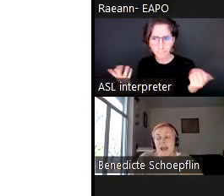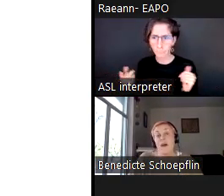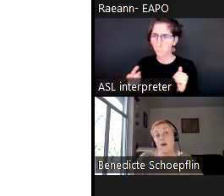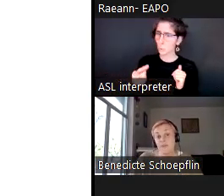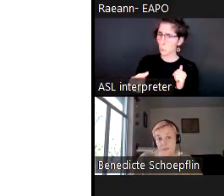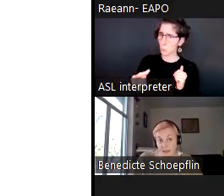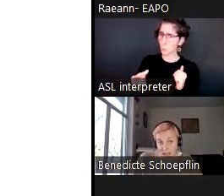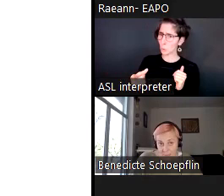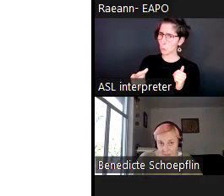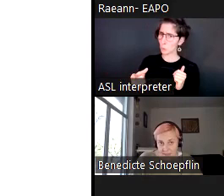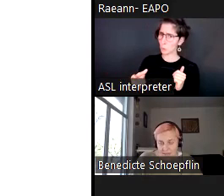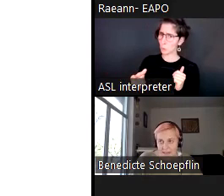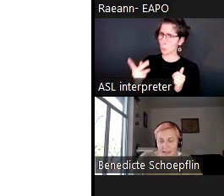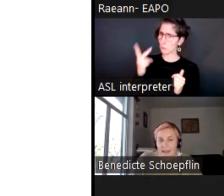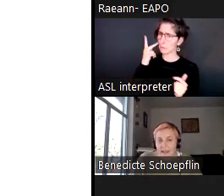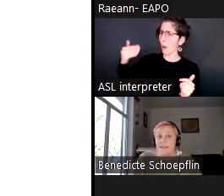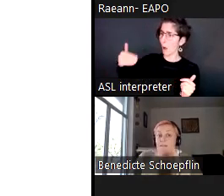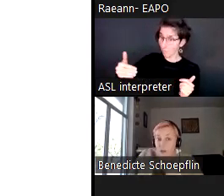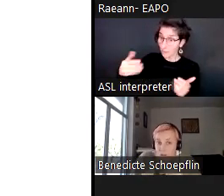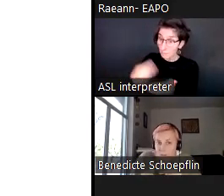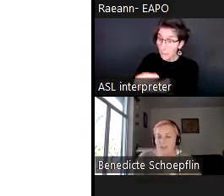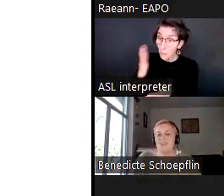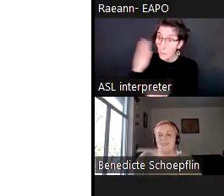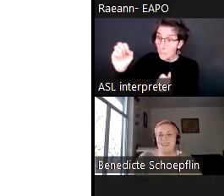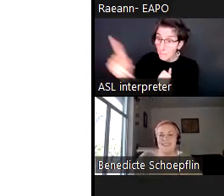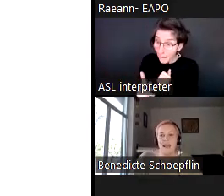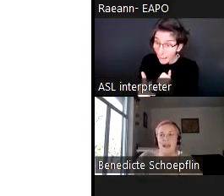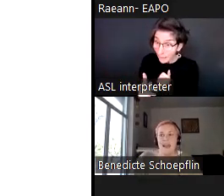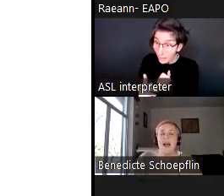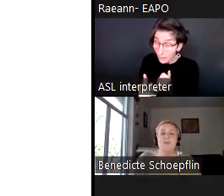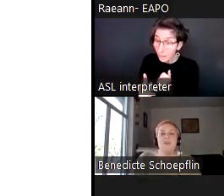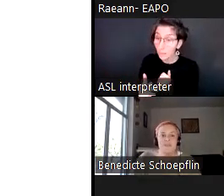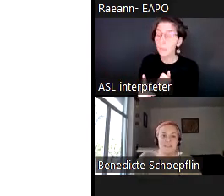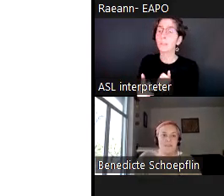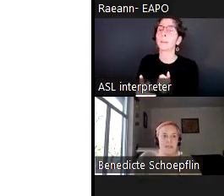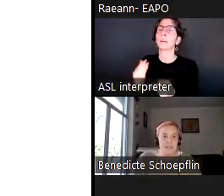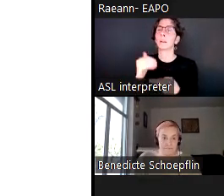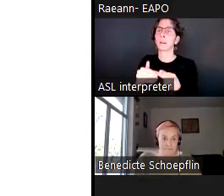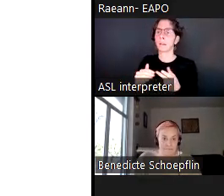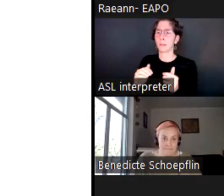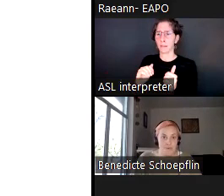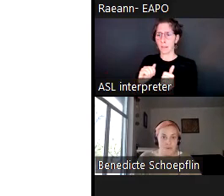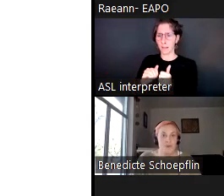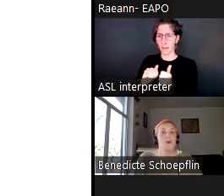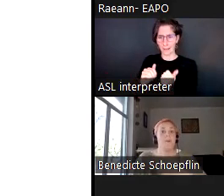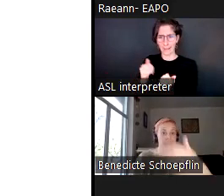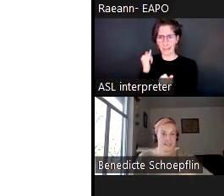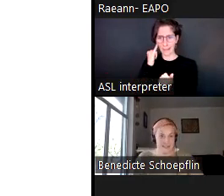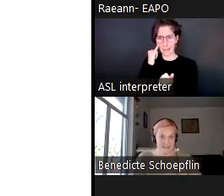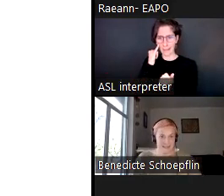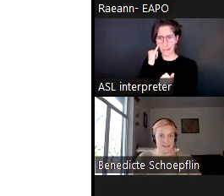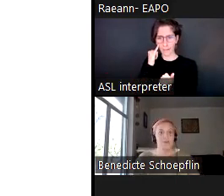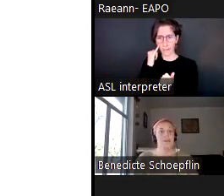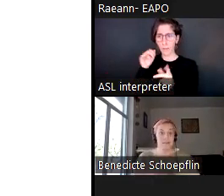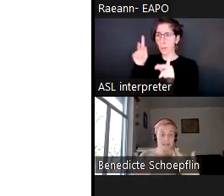of how often that happens? And then follow-up question to that, how do you convince somebody to look past